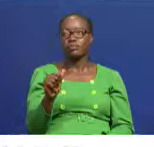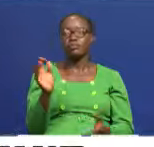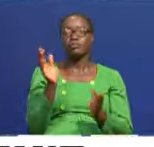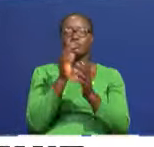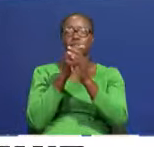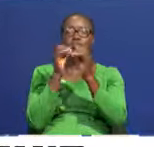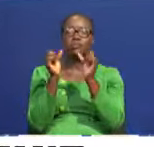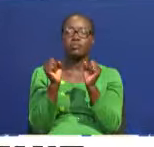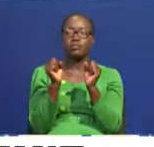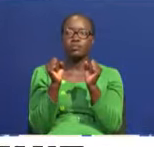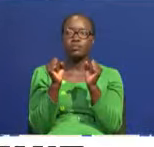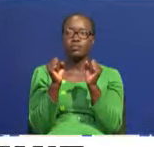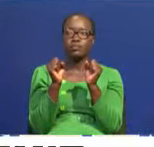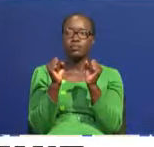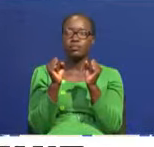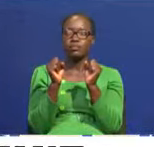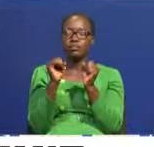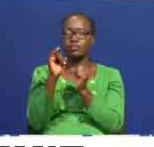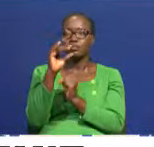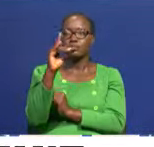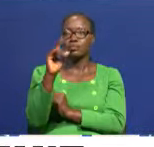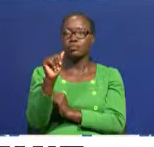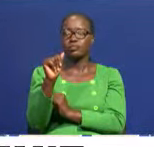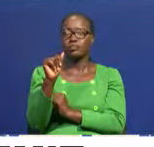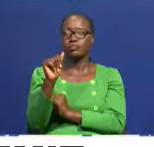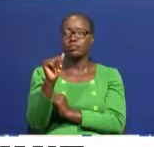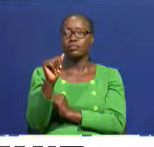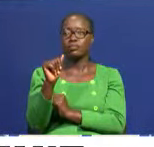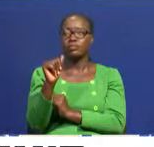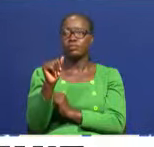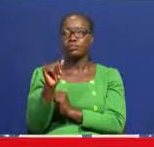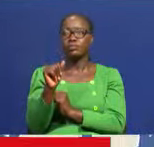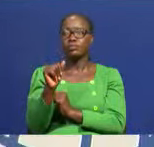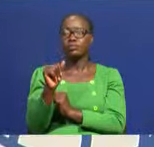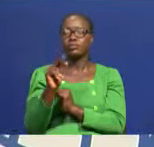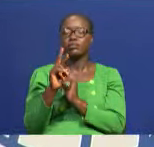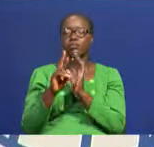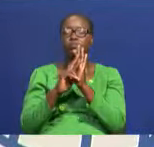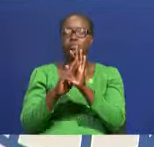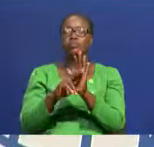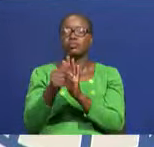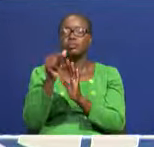President, AIDA, representatives of other regions,